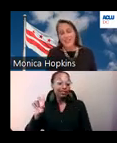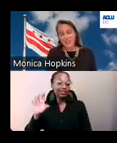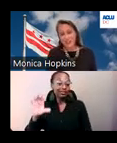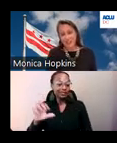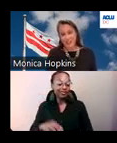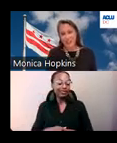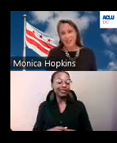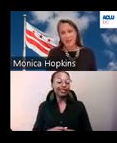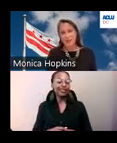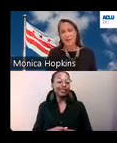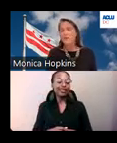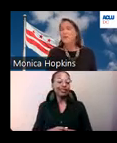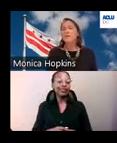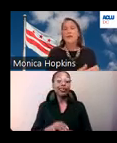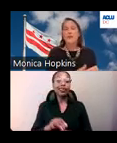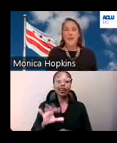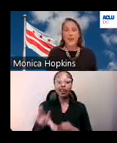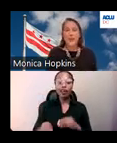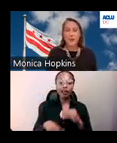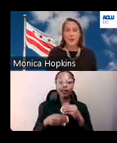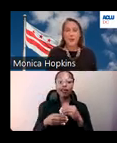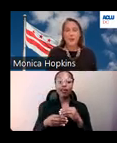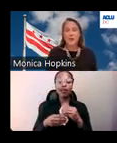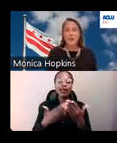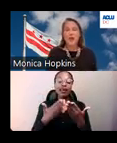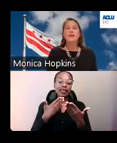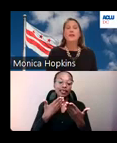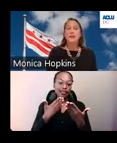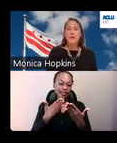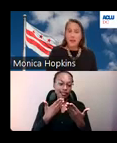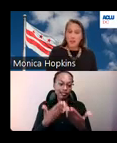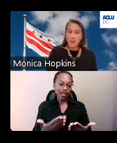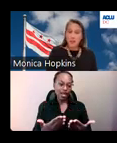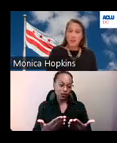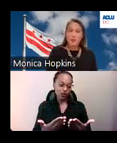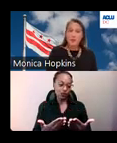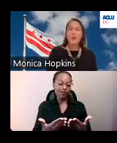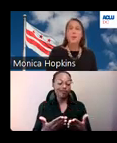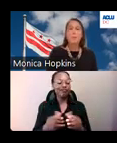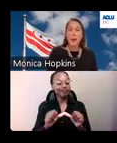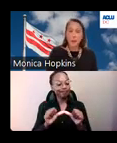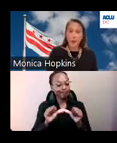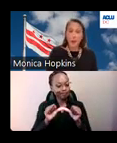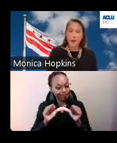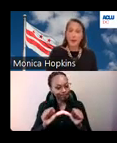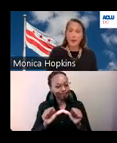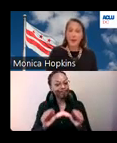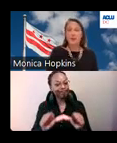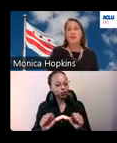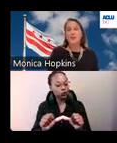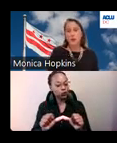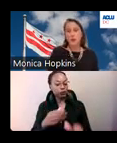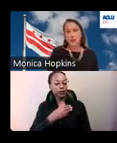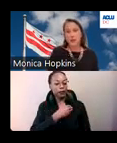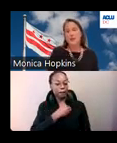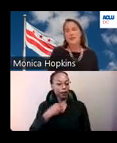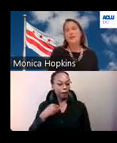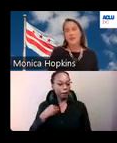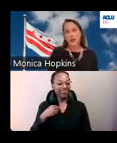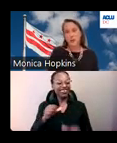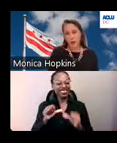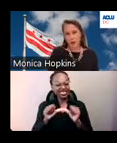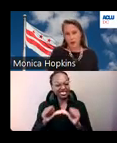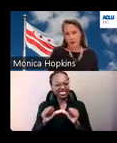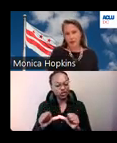And additionally, thank you and continue to be a member and to donate to